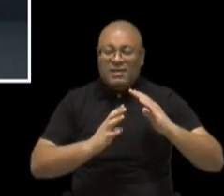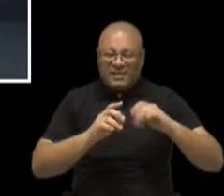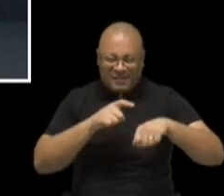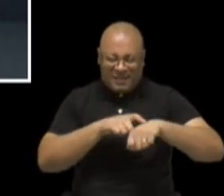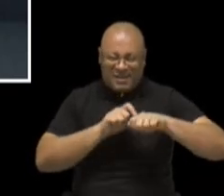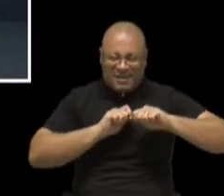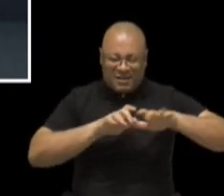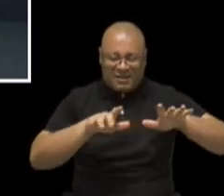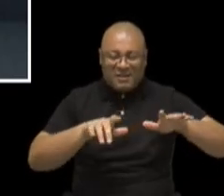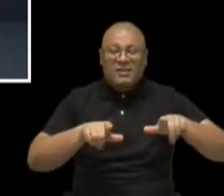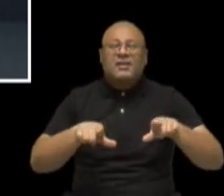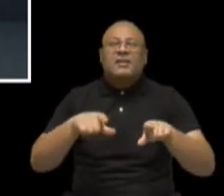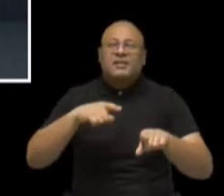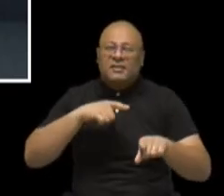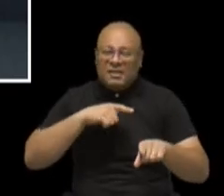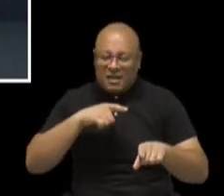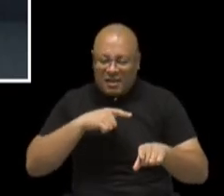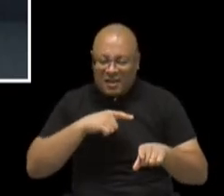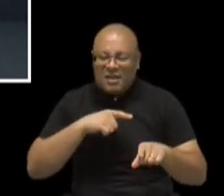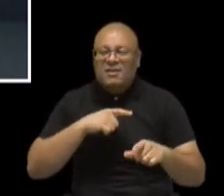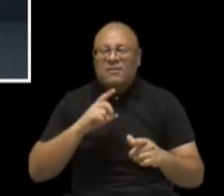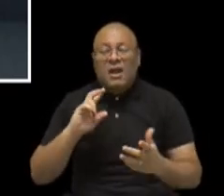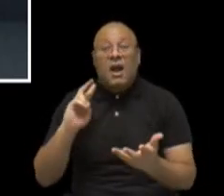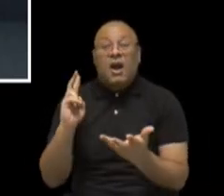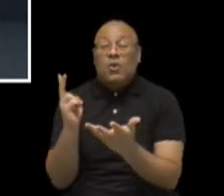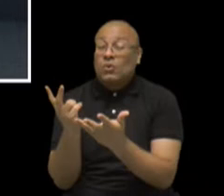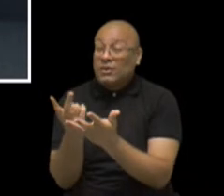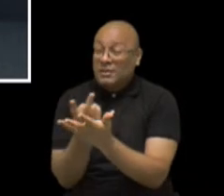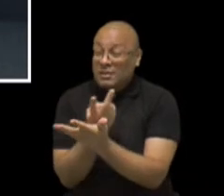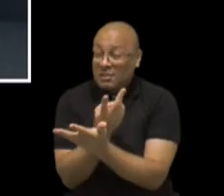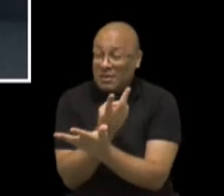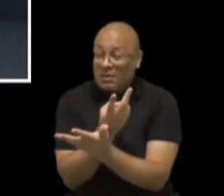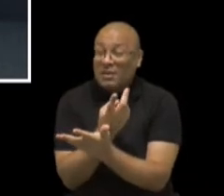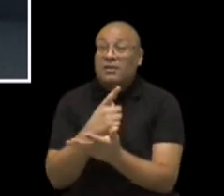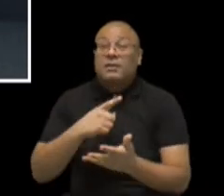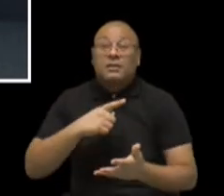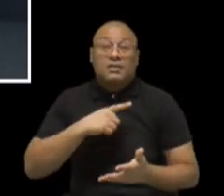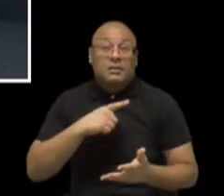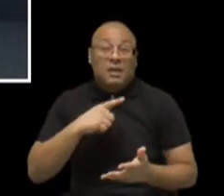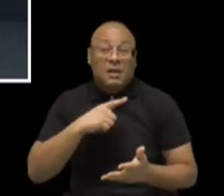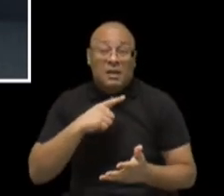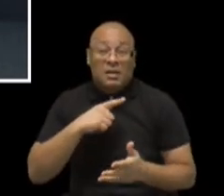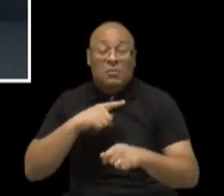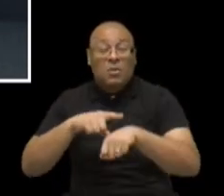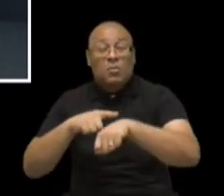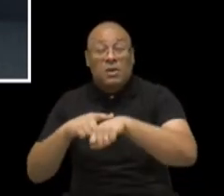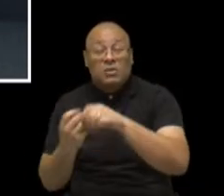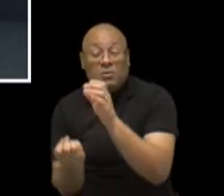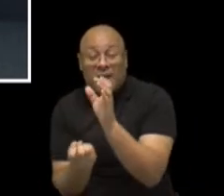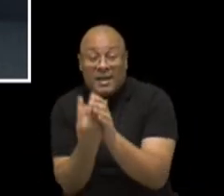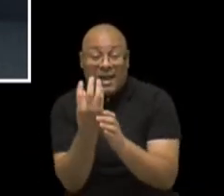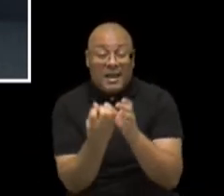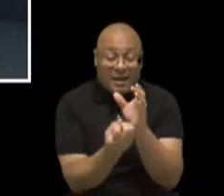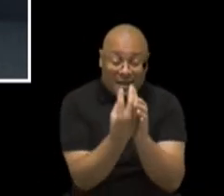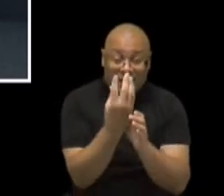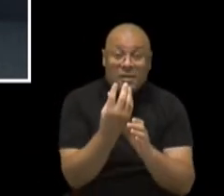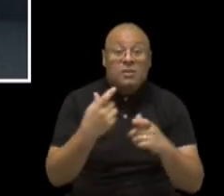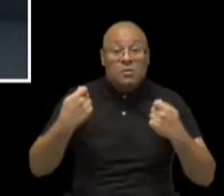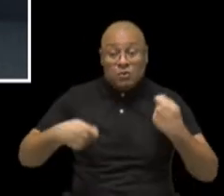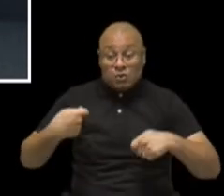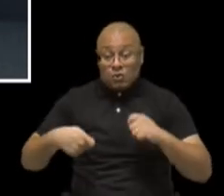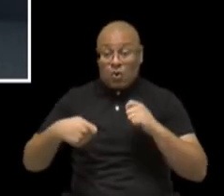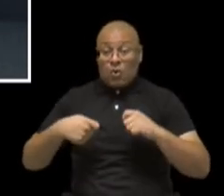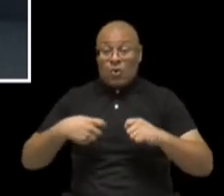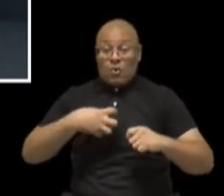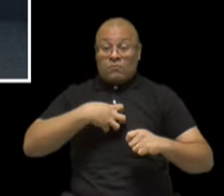get bored and hence come up with ideas and have the time to create. Yeah, so it was a very creative, probably the